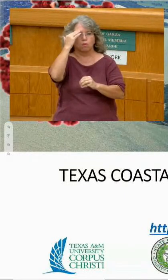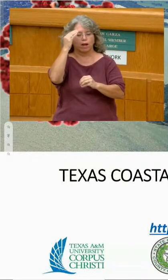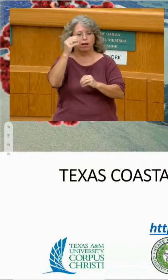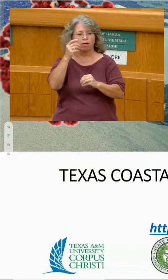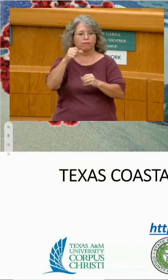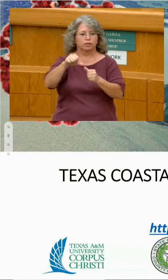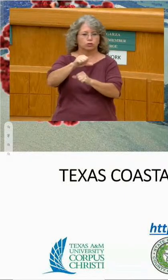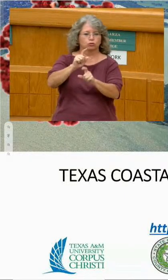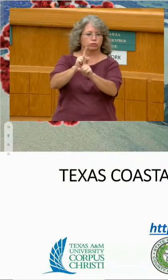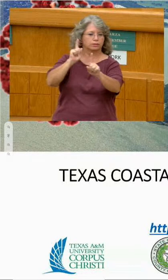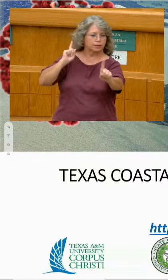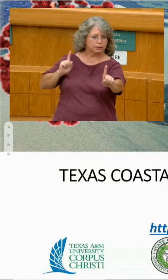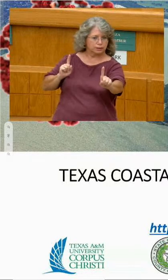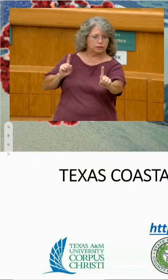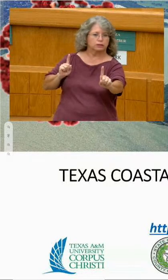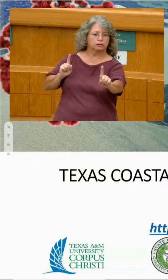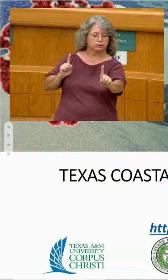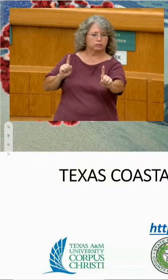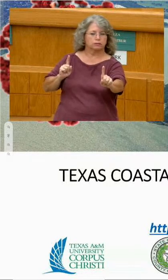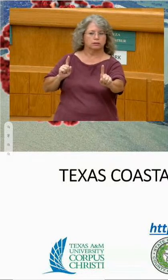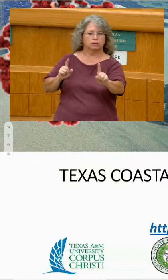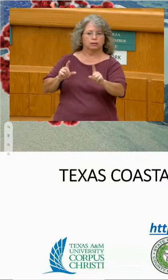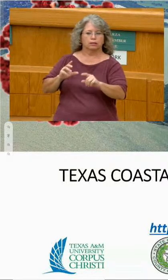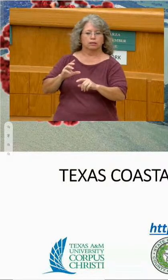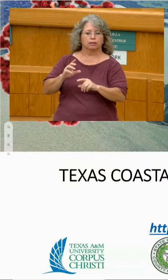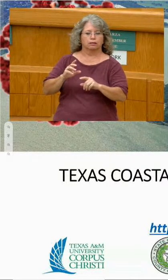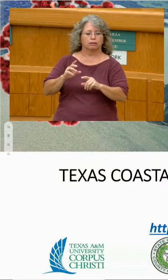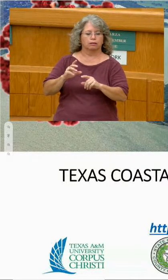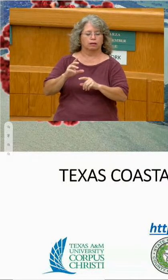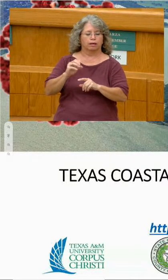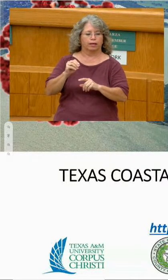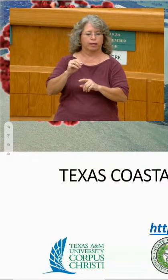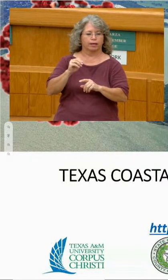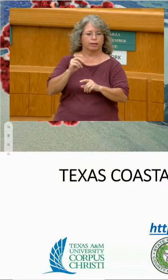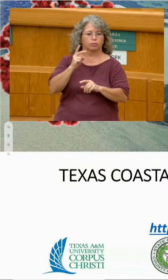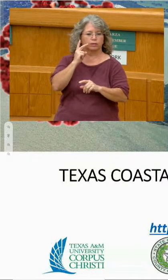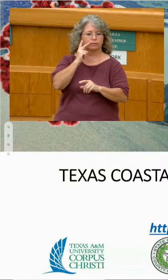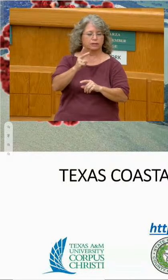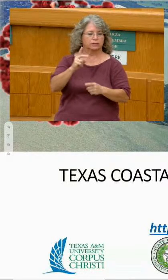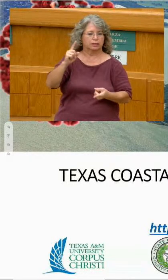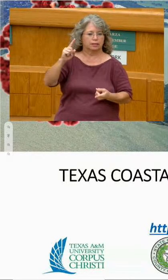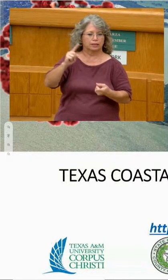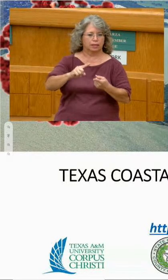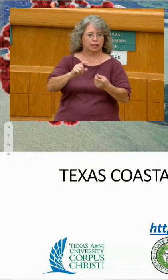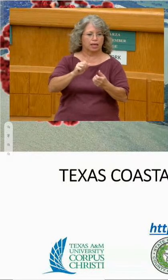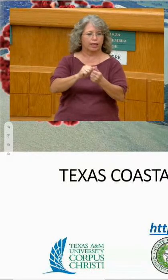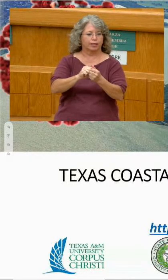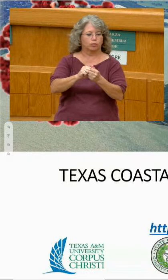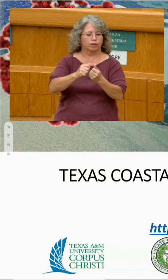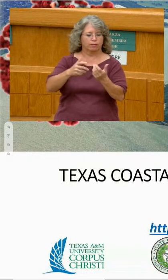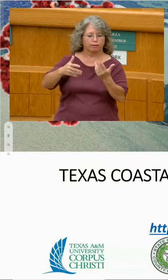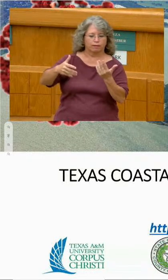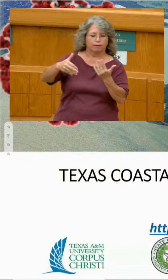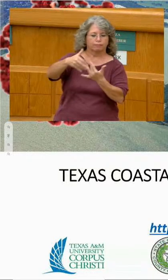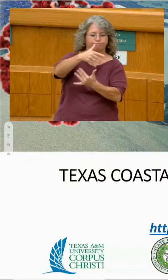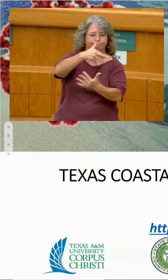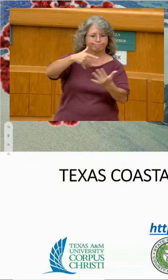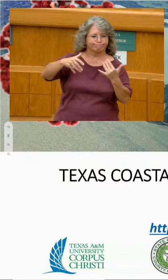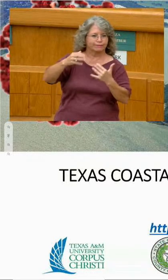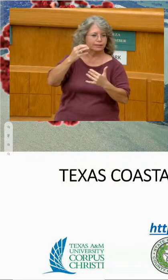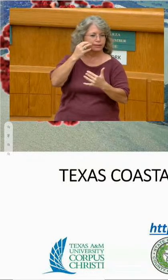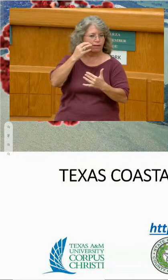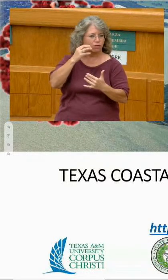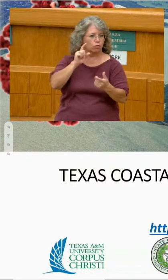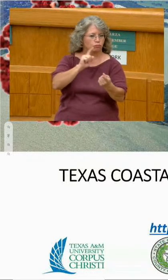distancing also, and we've seen a decline in the encounter rate. We've also